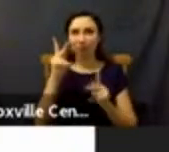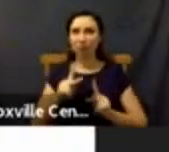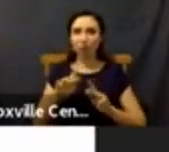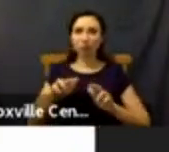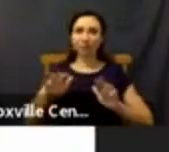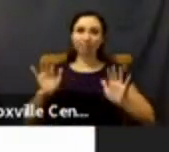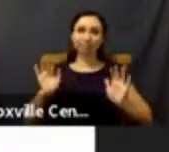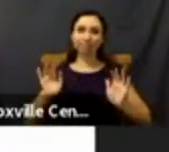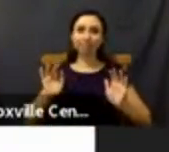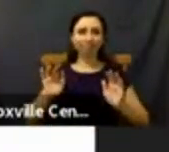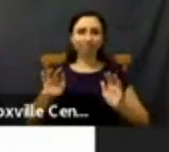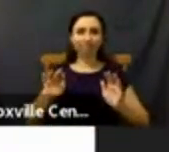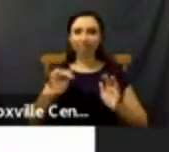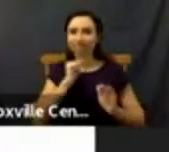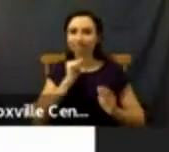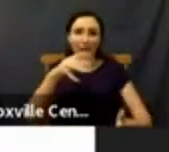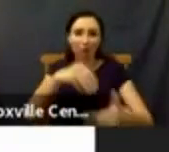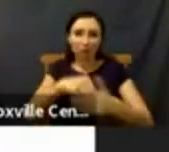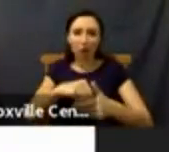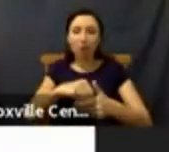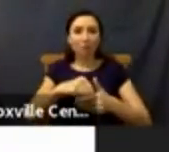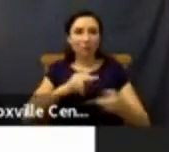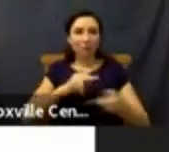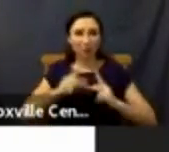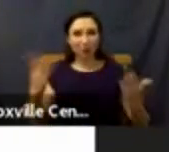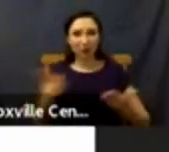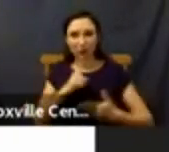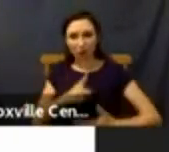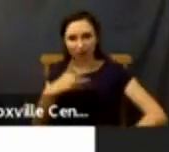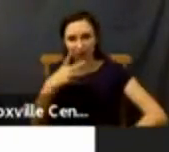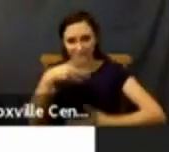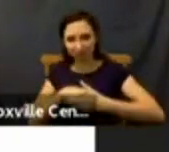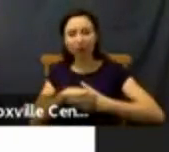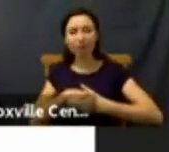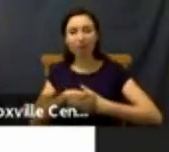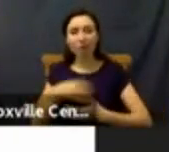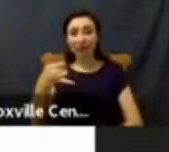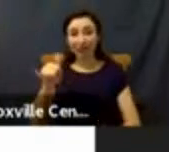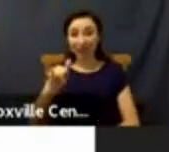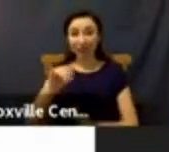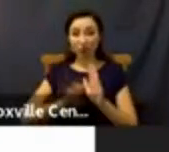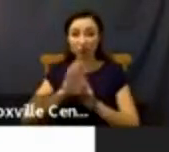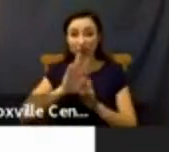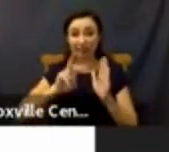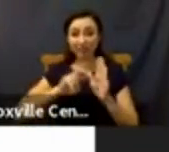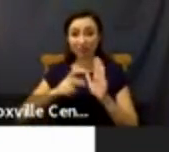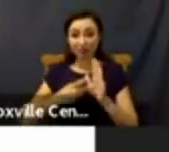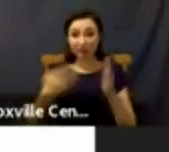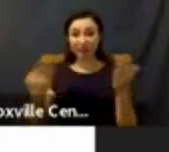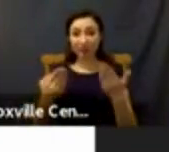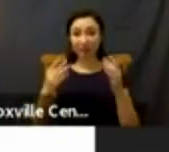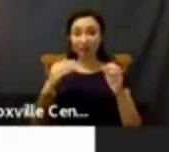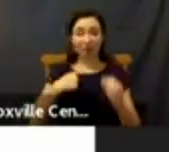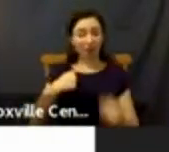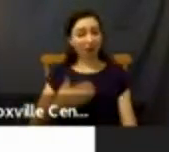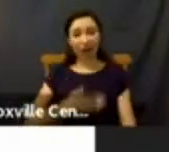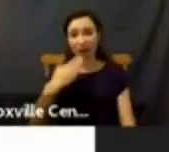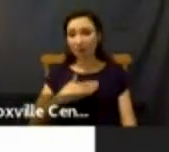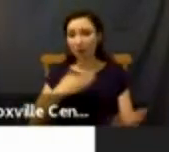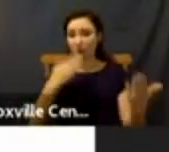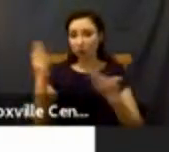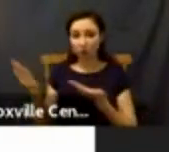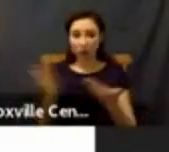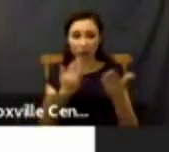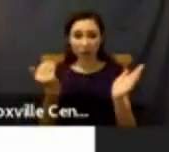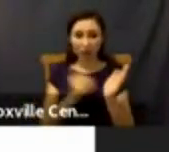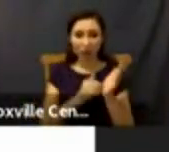yellow rising means something here. And so I mean, I'm happy to bring it back at your request, but I